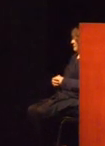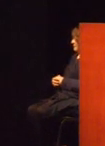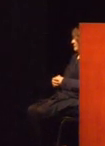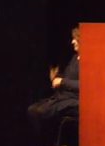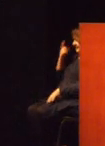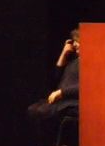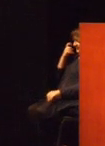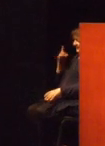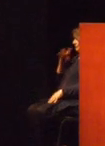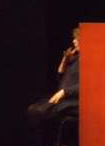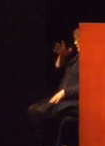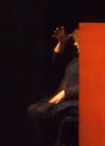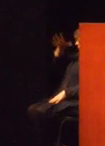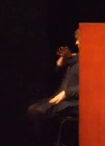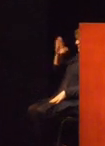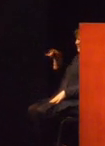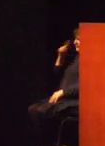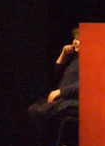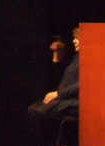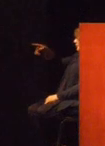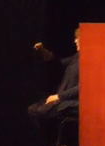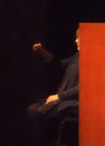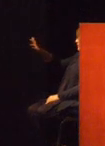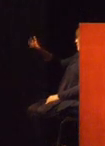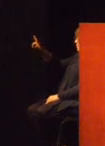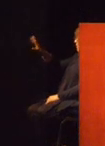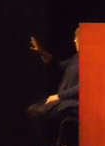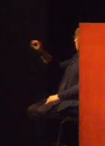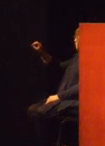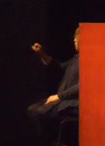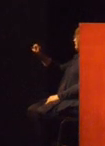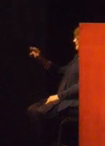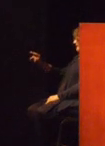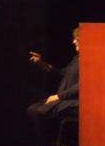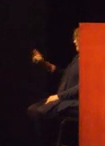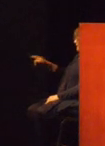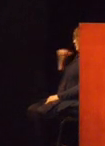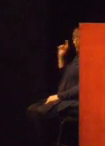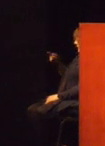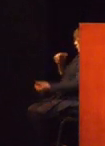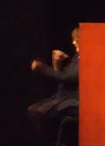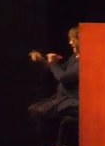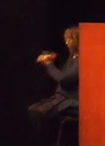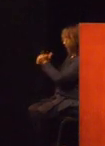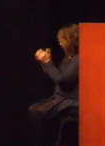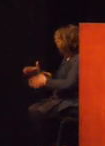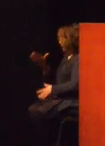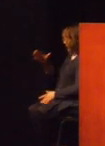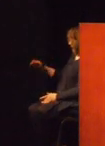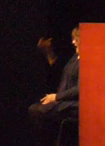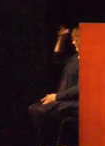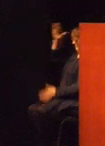I recently was talking with a parent who had never heard of Paul Robeson. Paul Robeson was not only an athlete and a scholar,